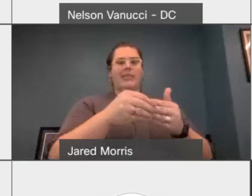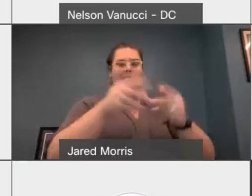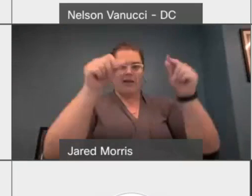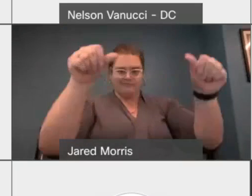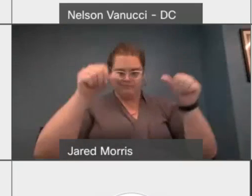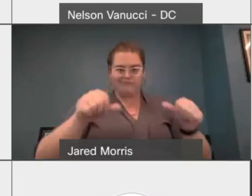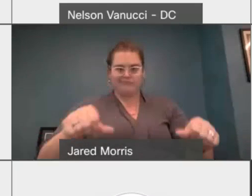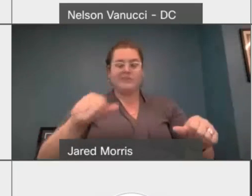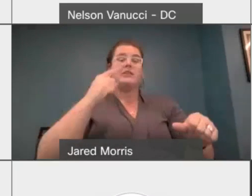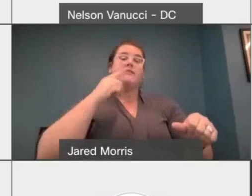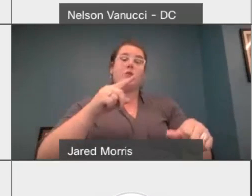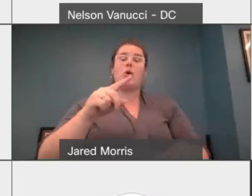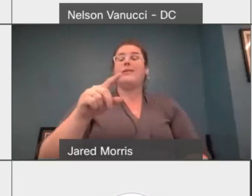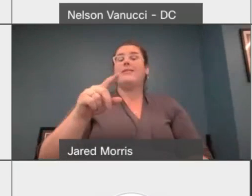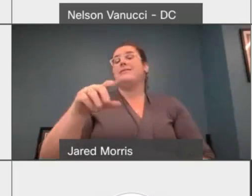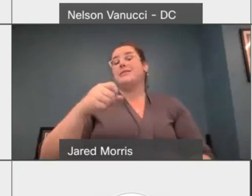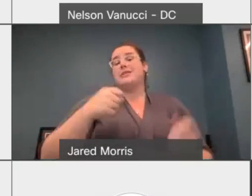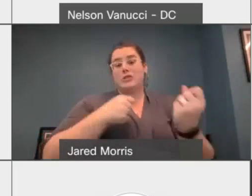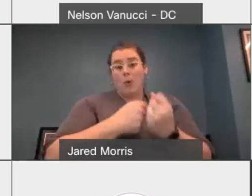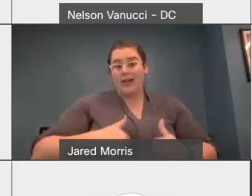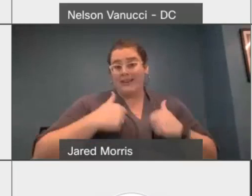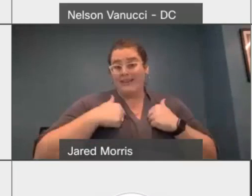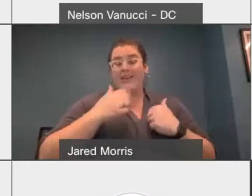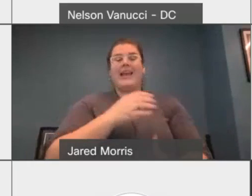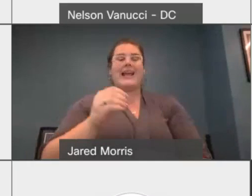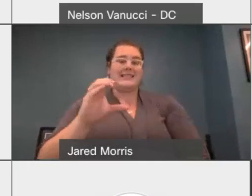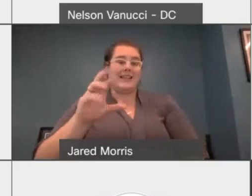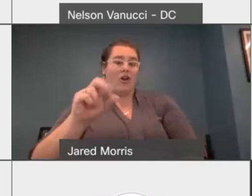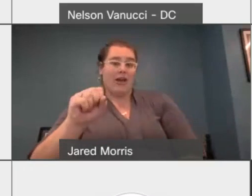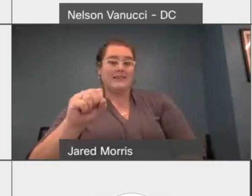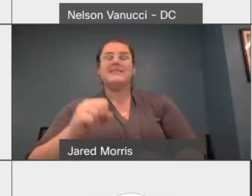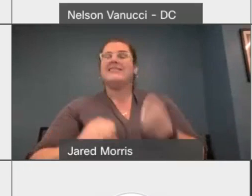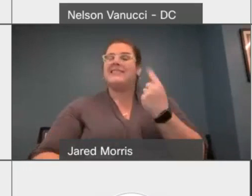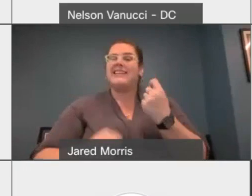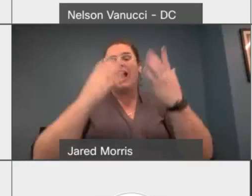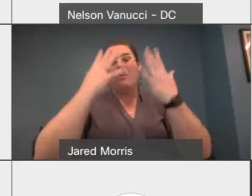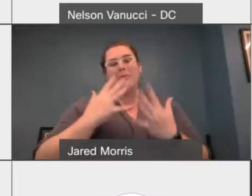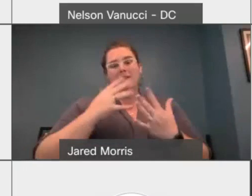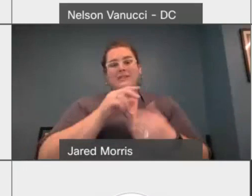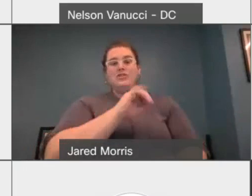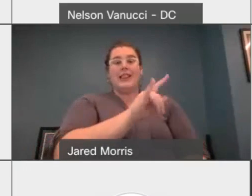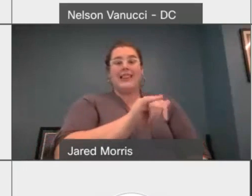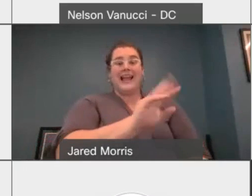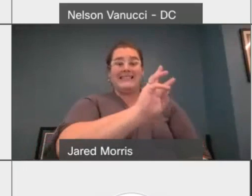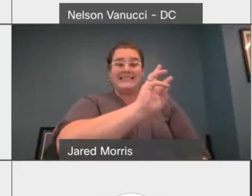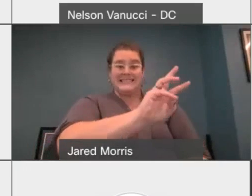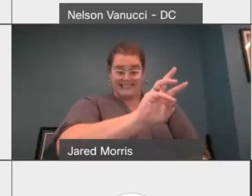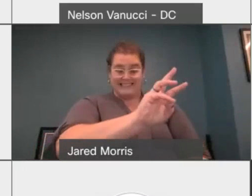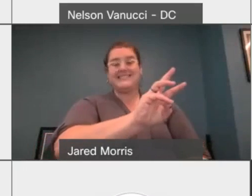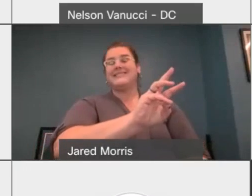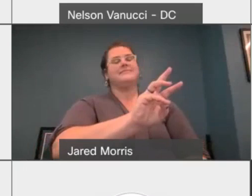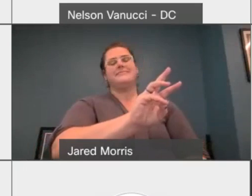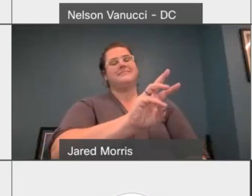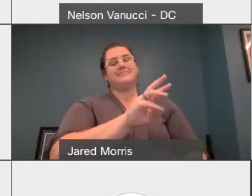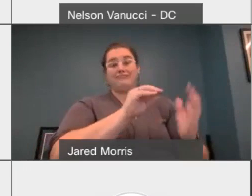CRFs. I do apologize that guidance does say July 6th is when it was updated, and that is going to be corrected, but I can tell you